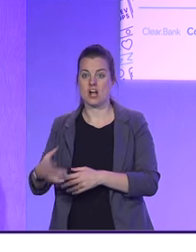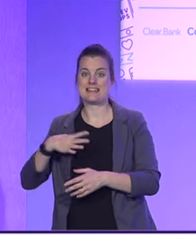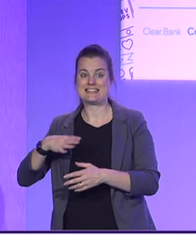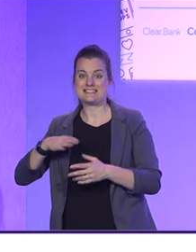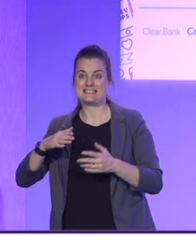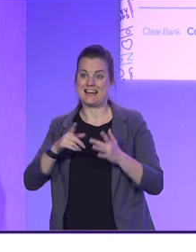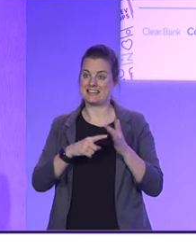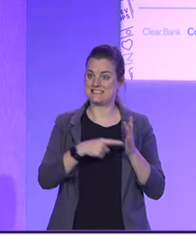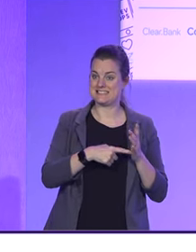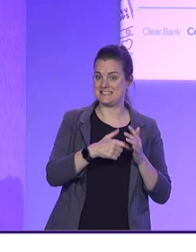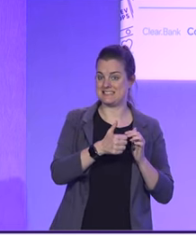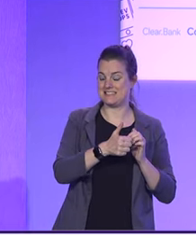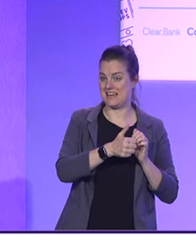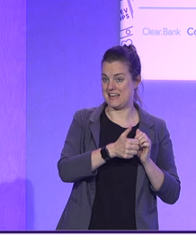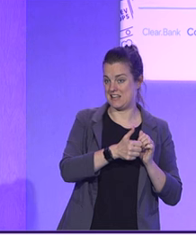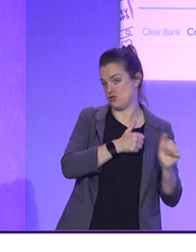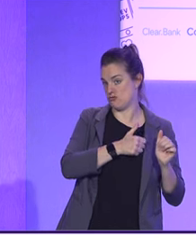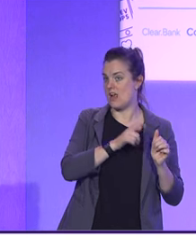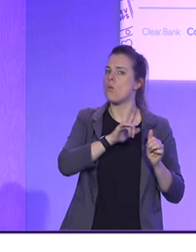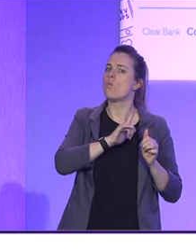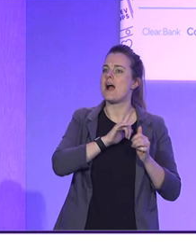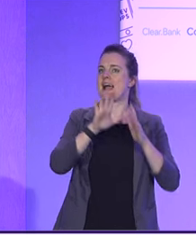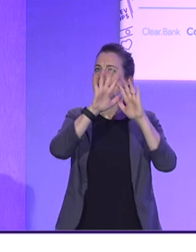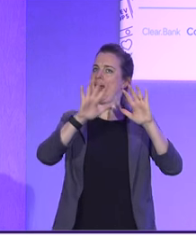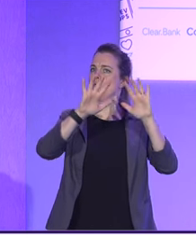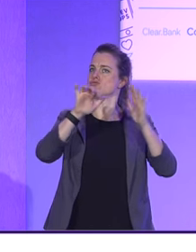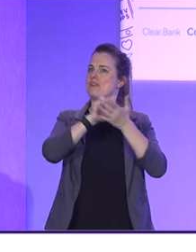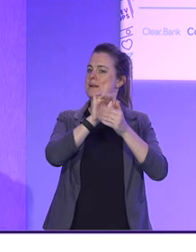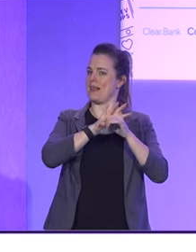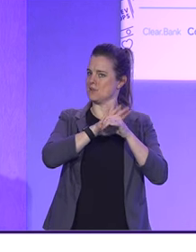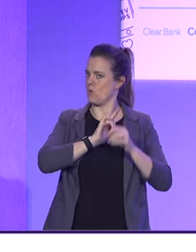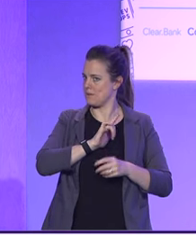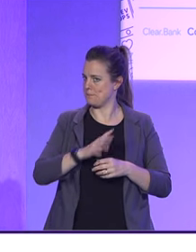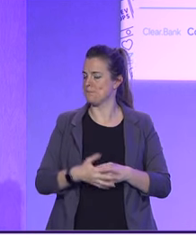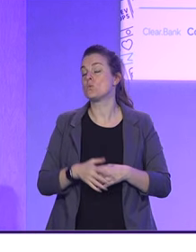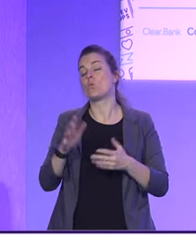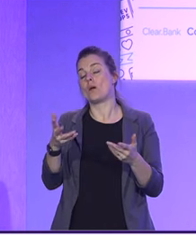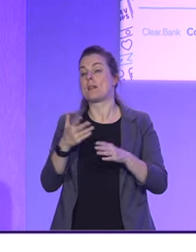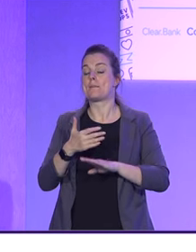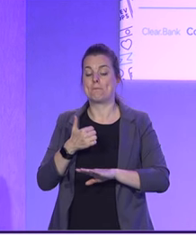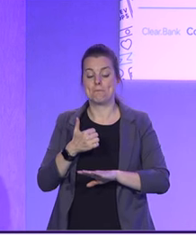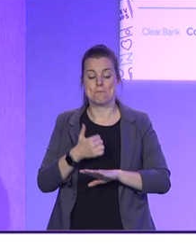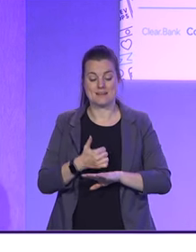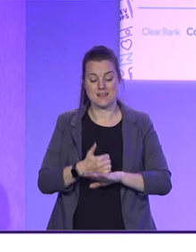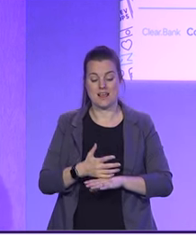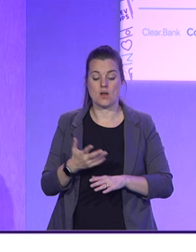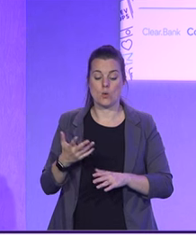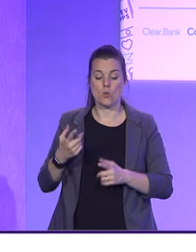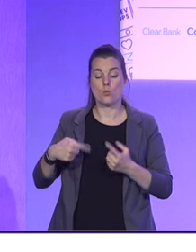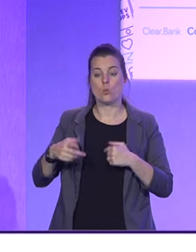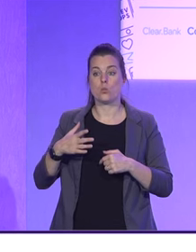why the cloud is the right place to do it. Because basically, for creating these services, basically we